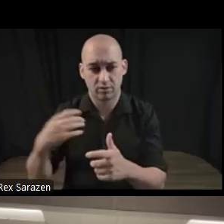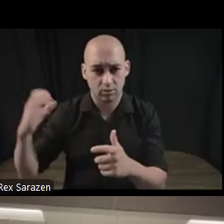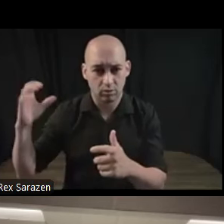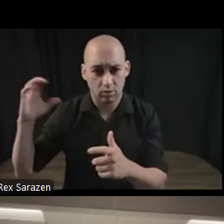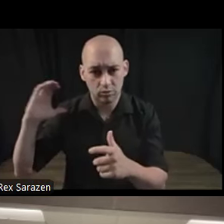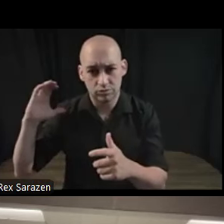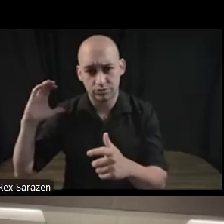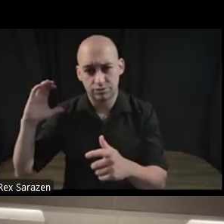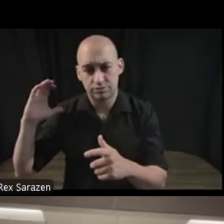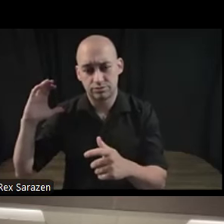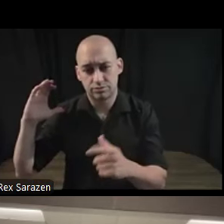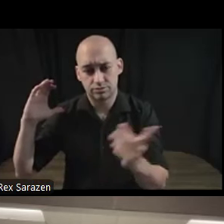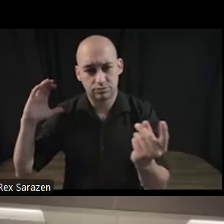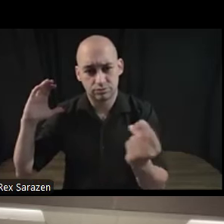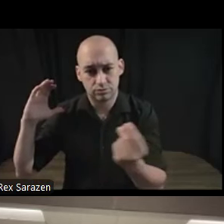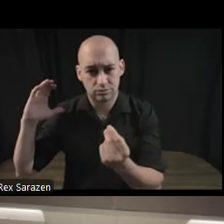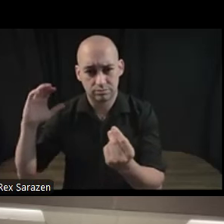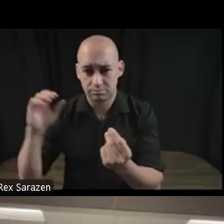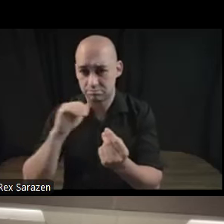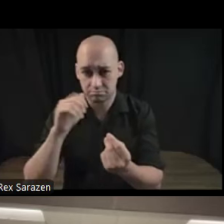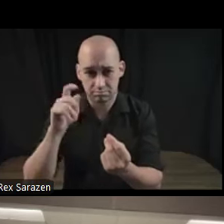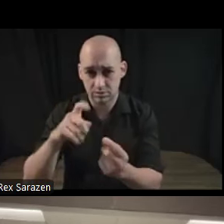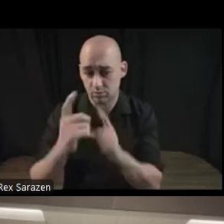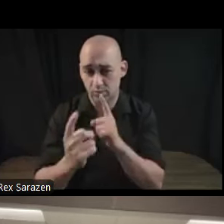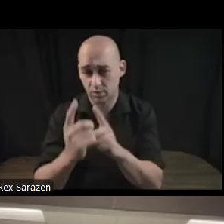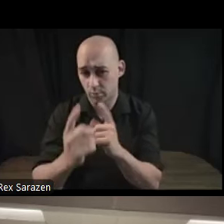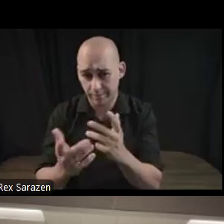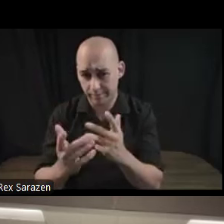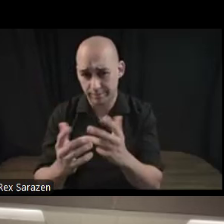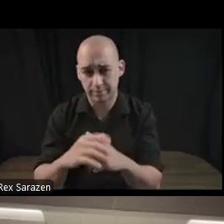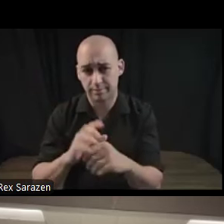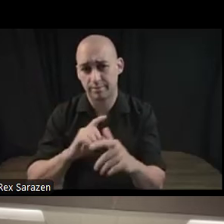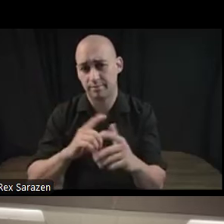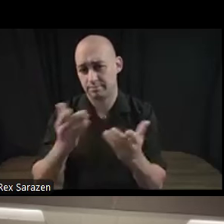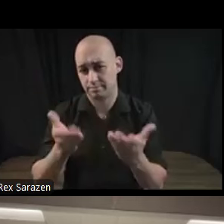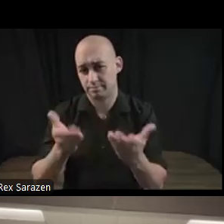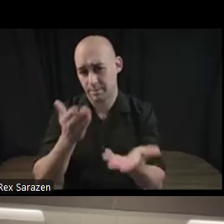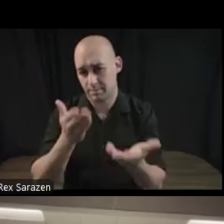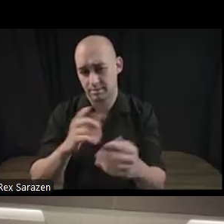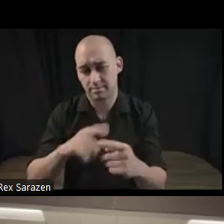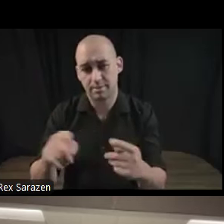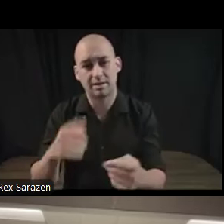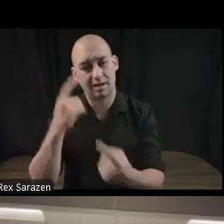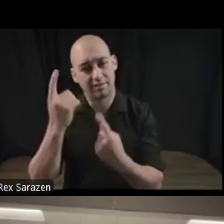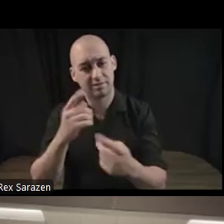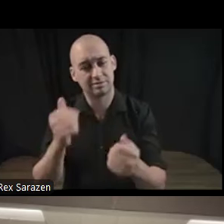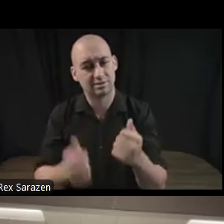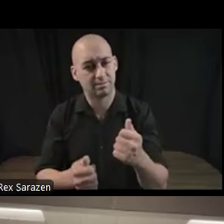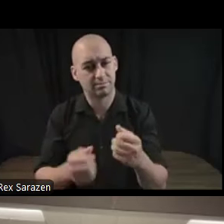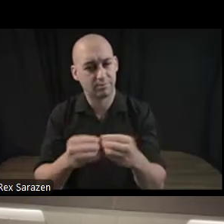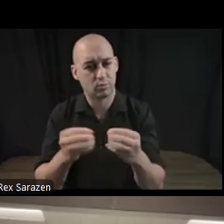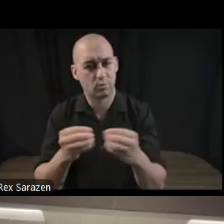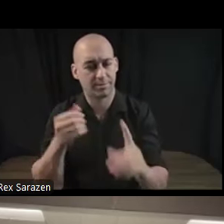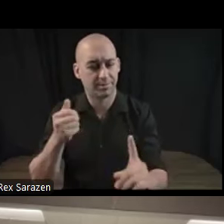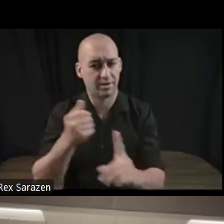more, not necessarily one-on-one, but I think it would be more impactful than the usual recommendations that we've been doing for decades